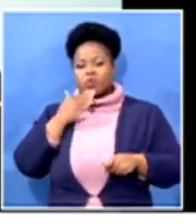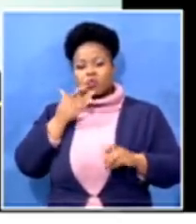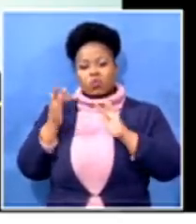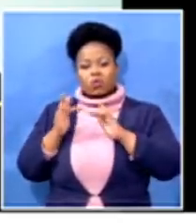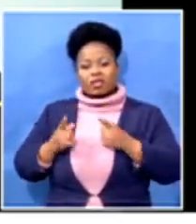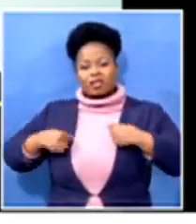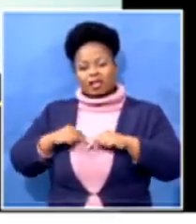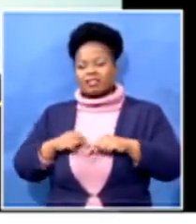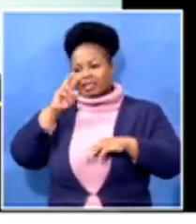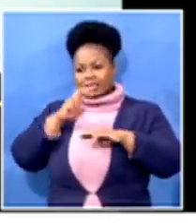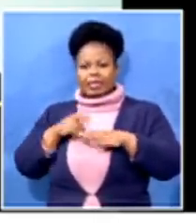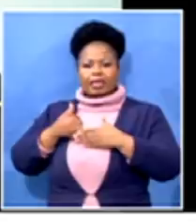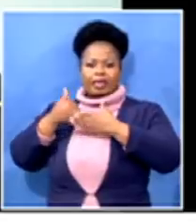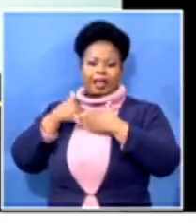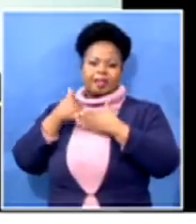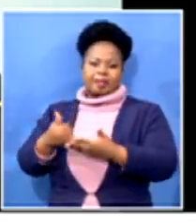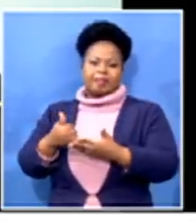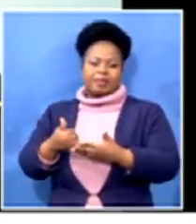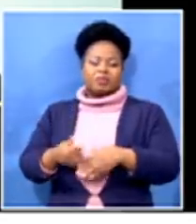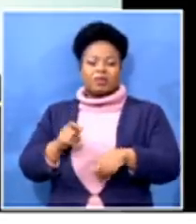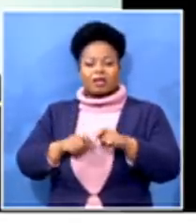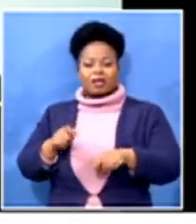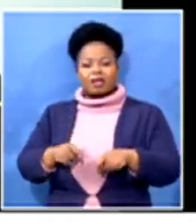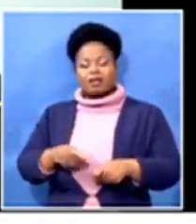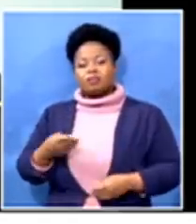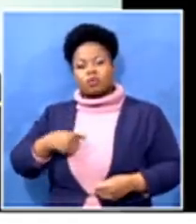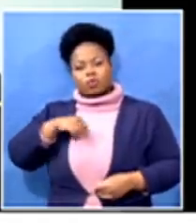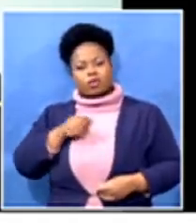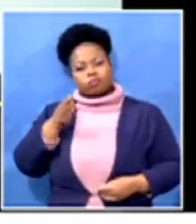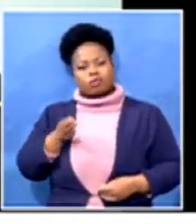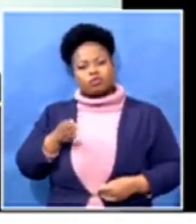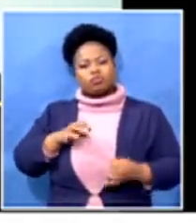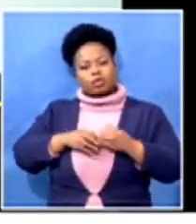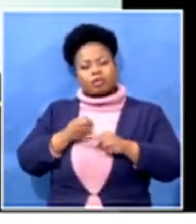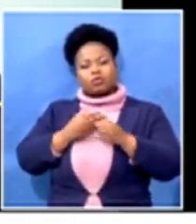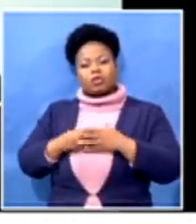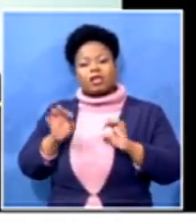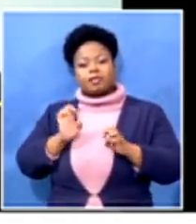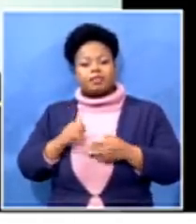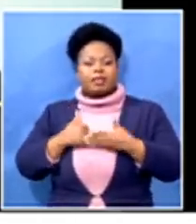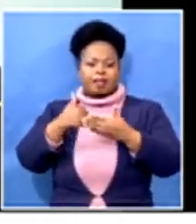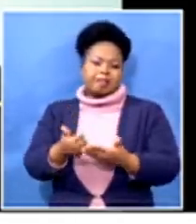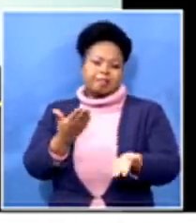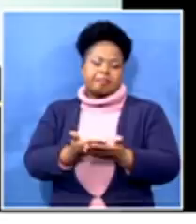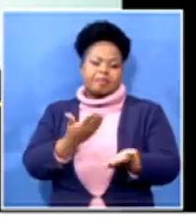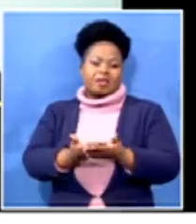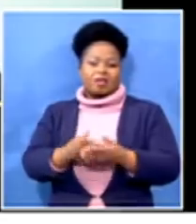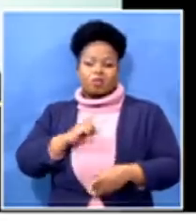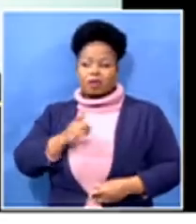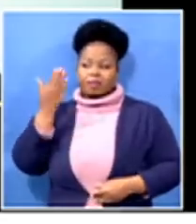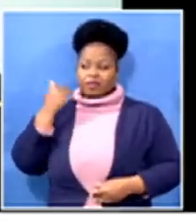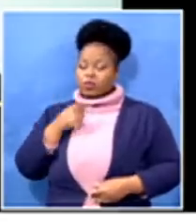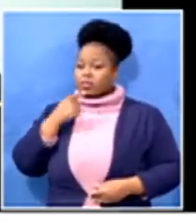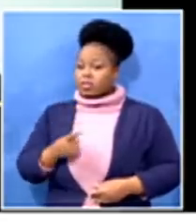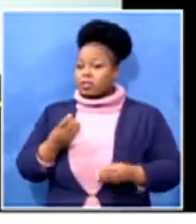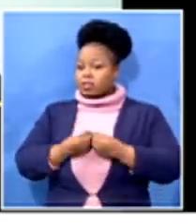needing intervention. And it has been difficult to make sure that we can get them emergency help. And even you mentioned a really